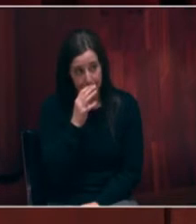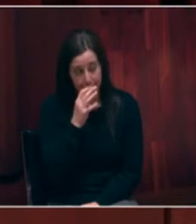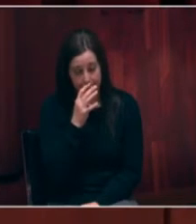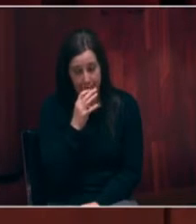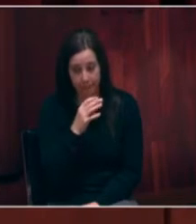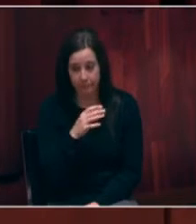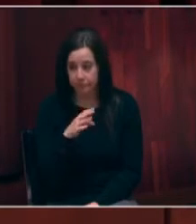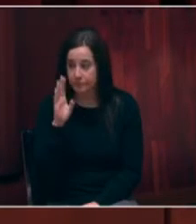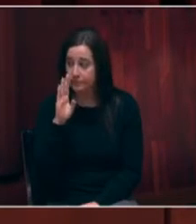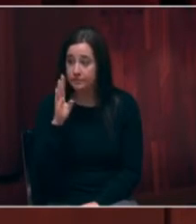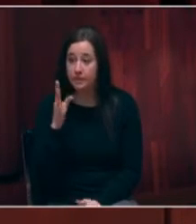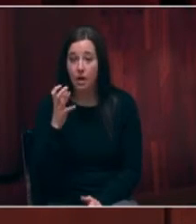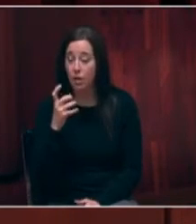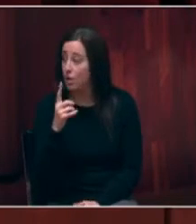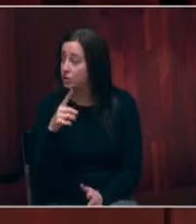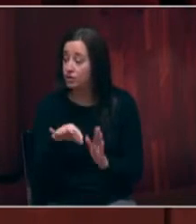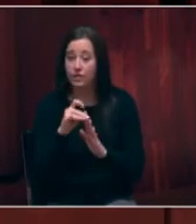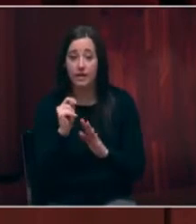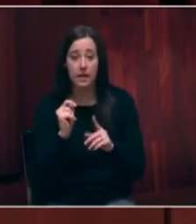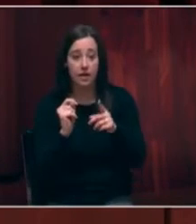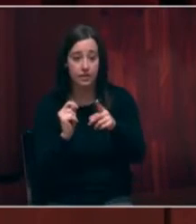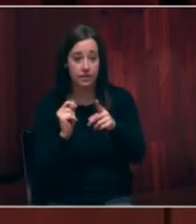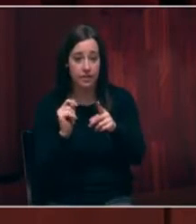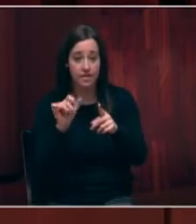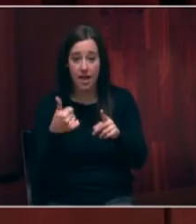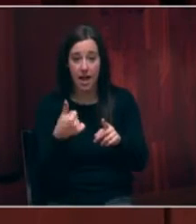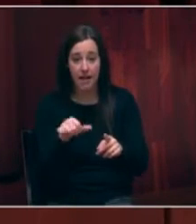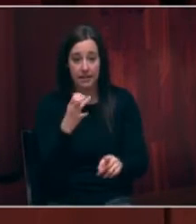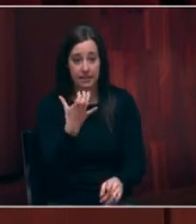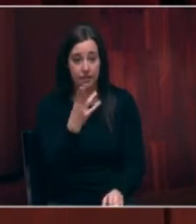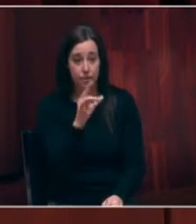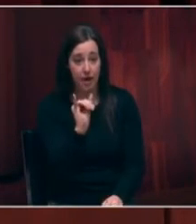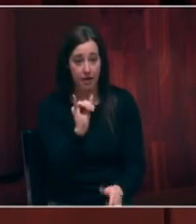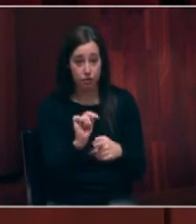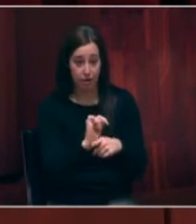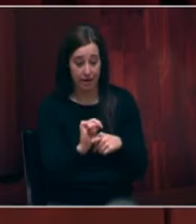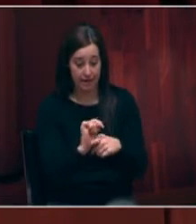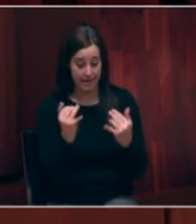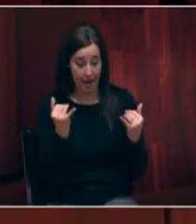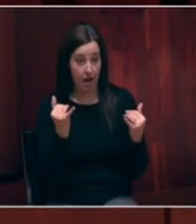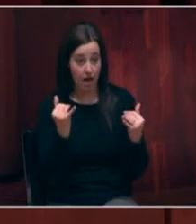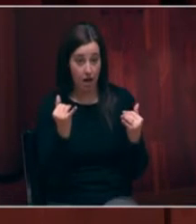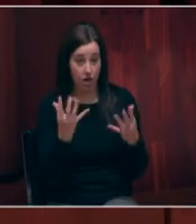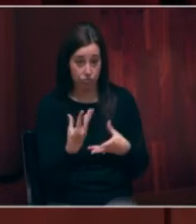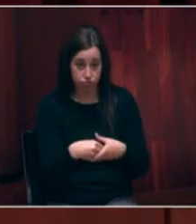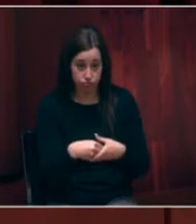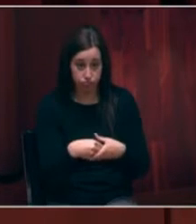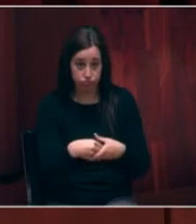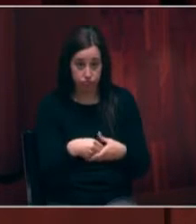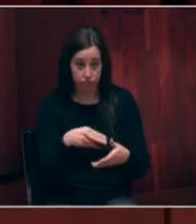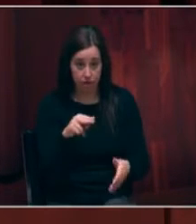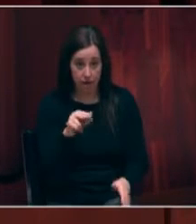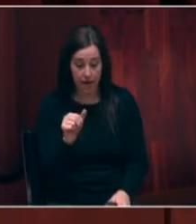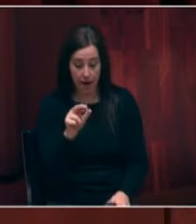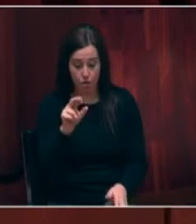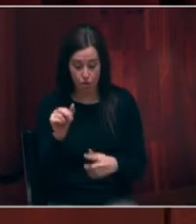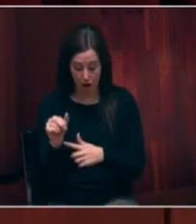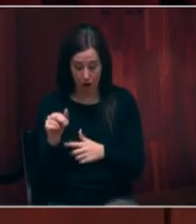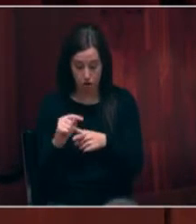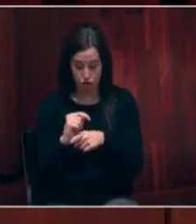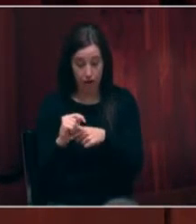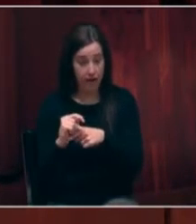Hi, I wanted to find out, is there going to be CUI training now a part of the NERA, offered as a NERA